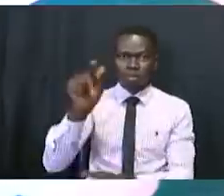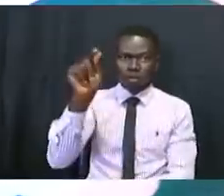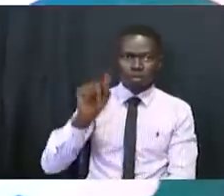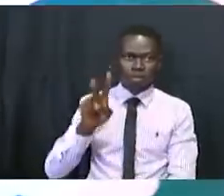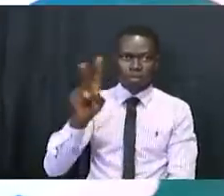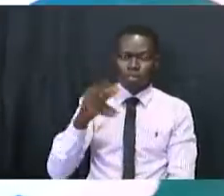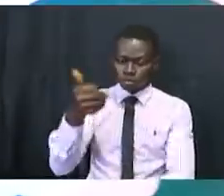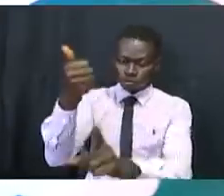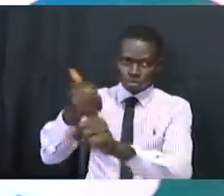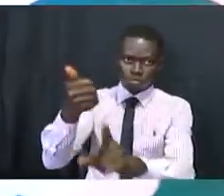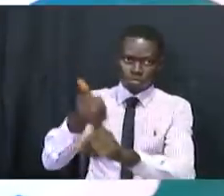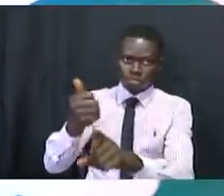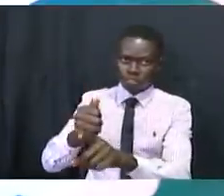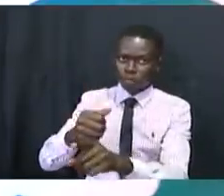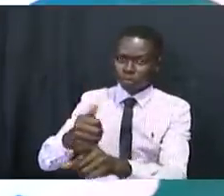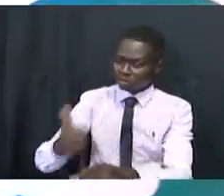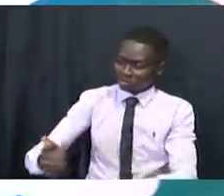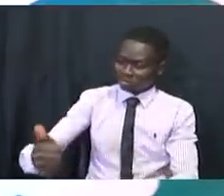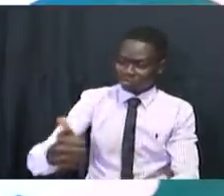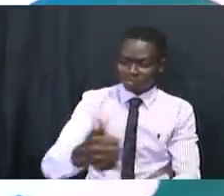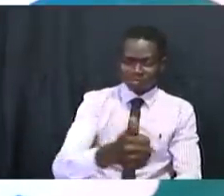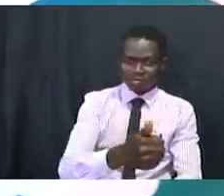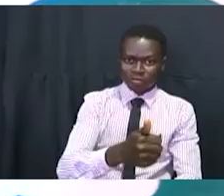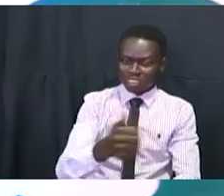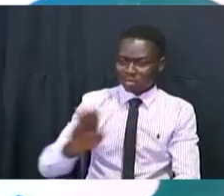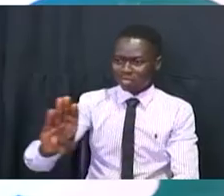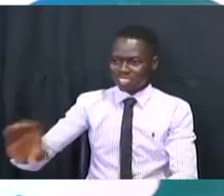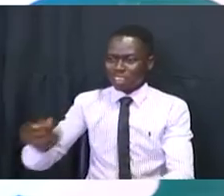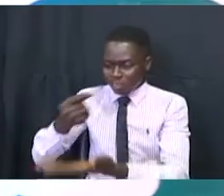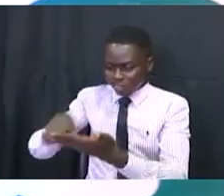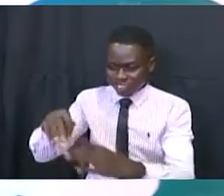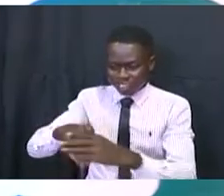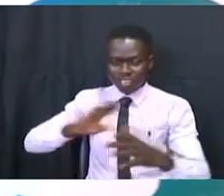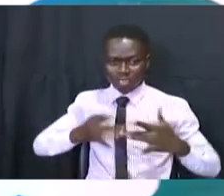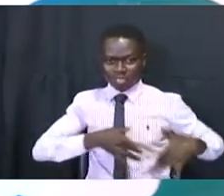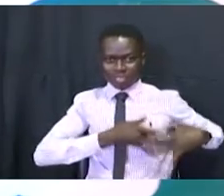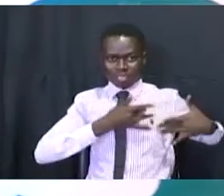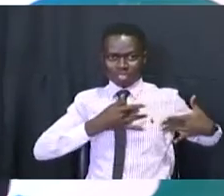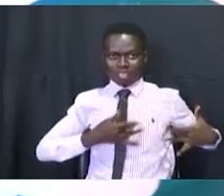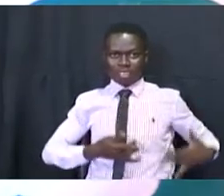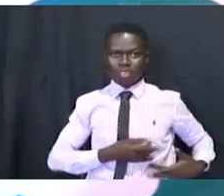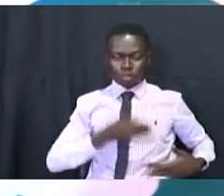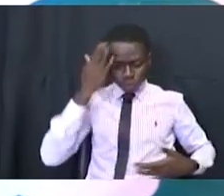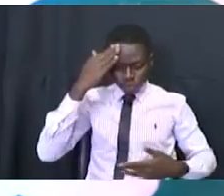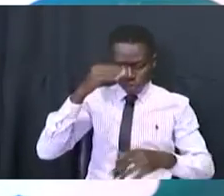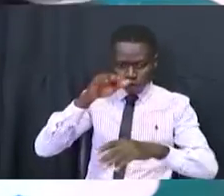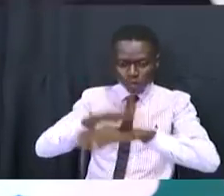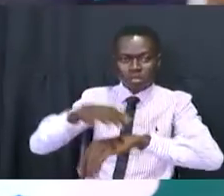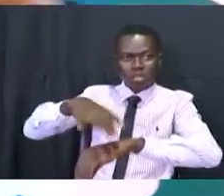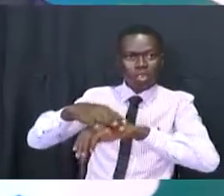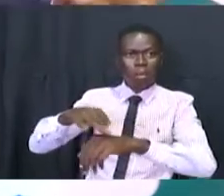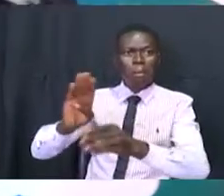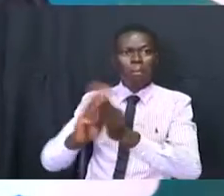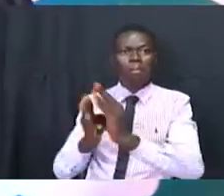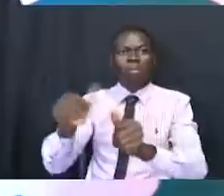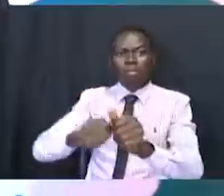are letters written on our hearts, known and read by everyone. So people are reading.